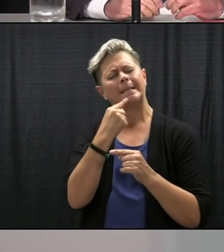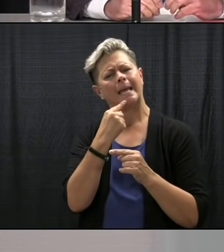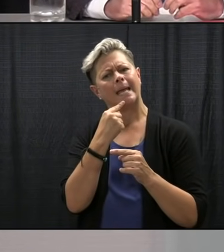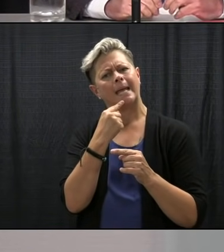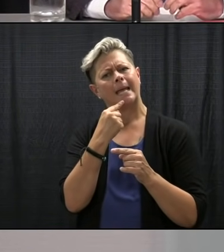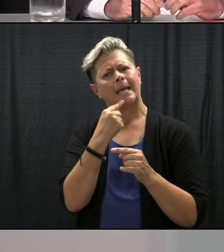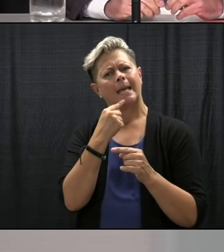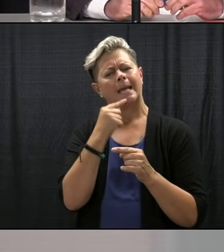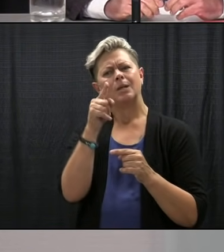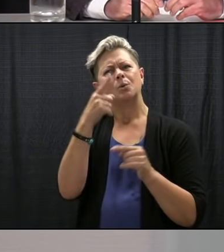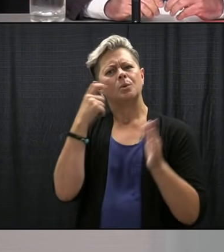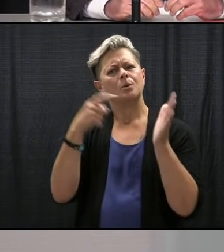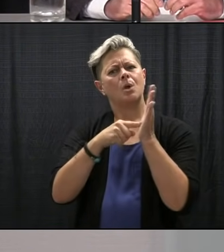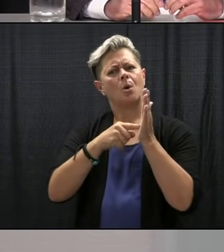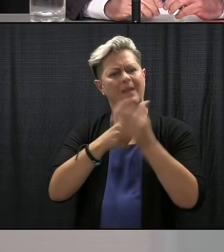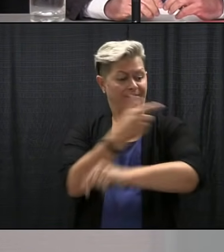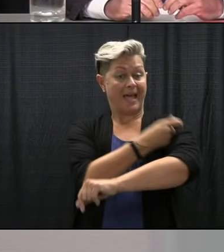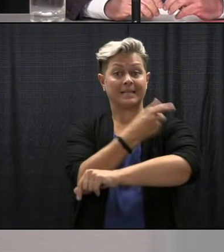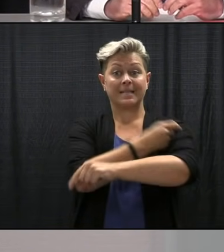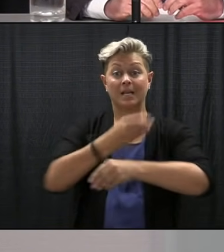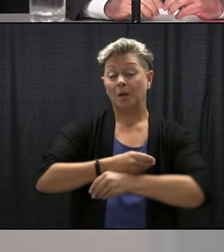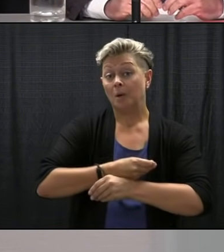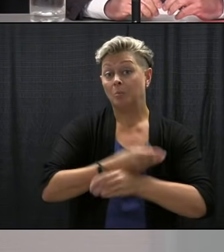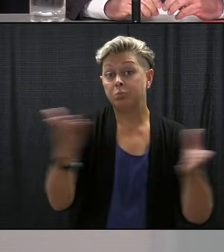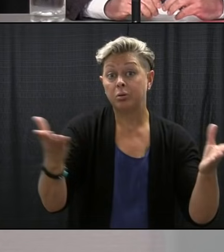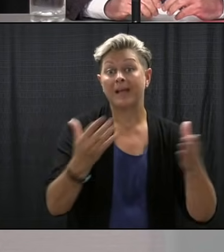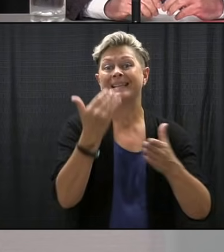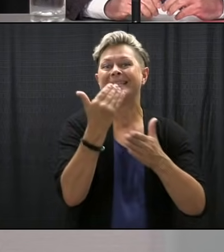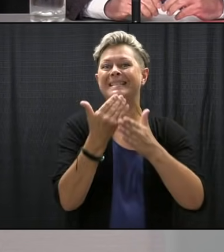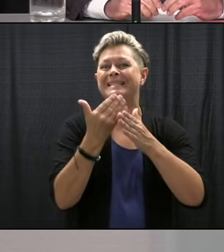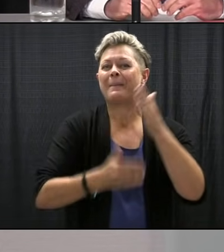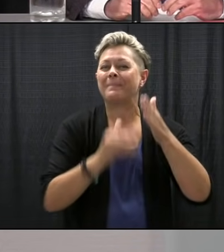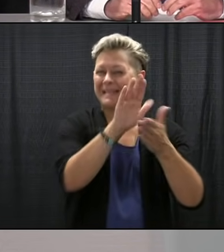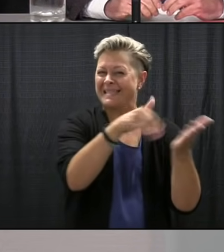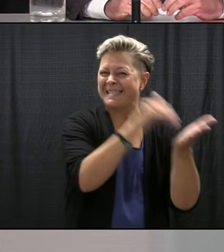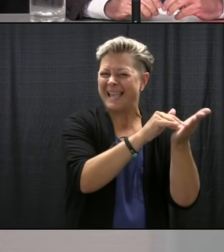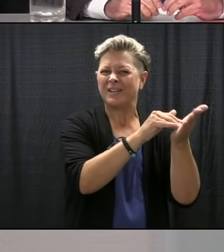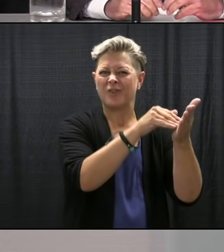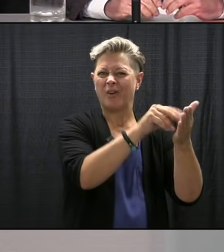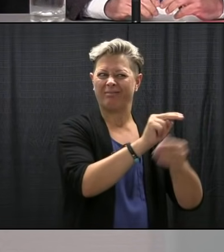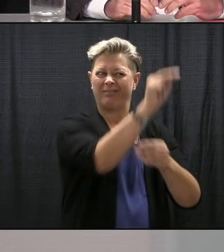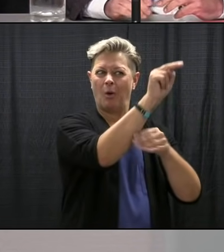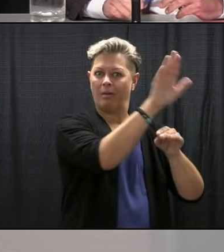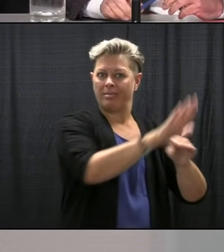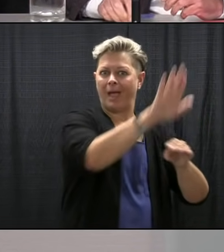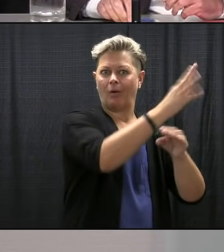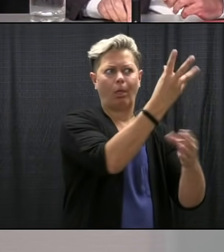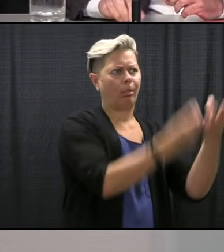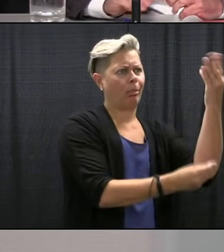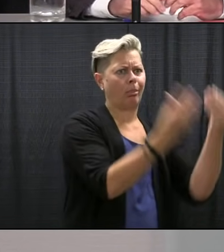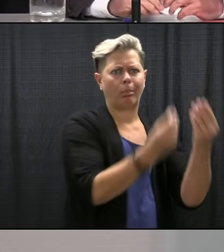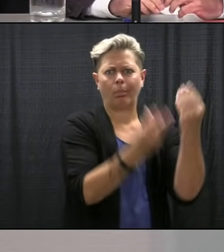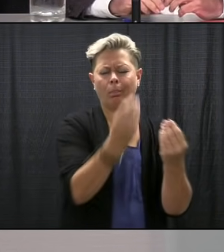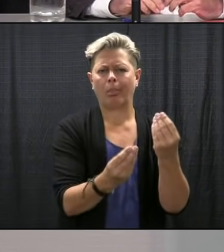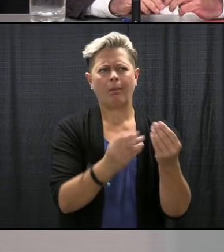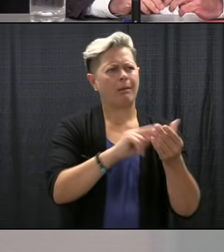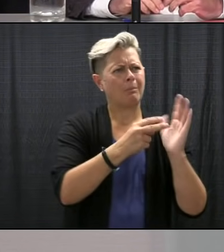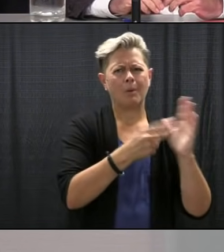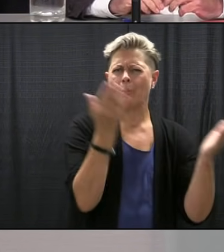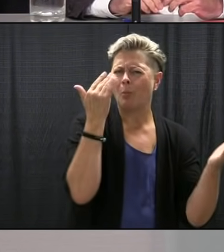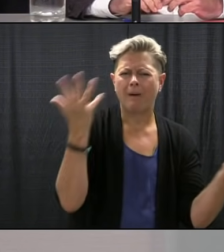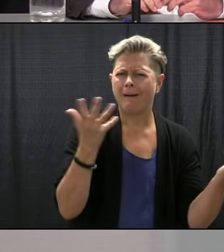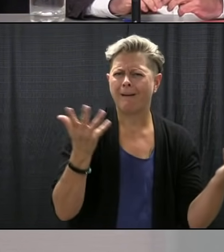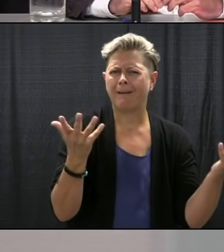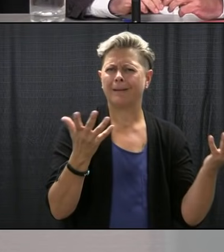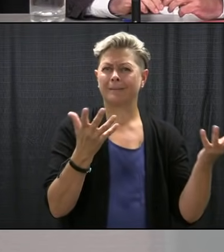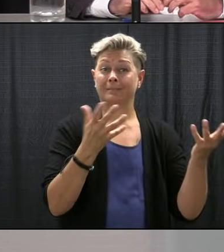noticed vaccine distribution has been patchy in some areas of the province. Why do you think this is? Is it an issue of access to